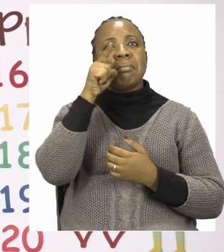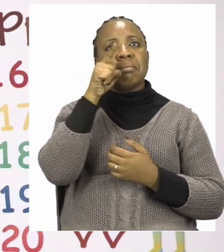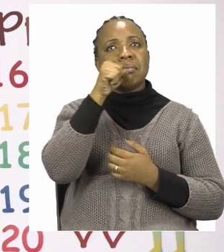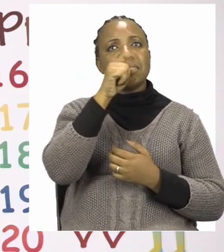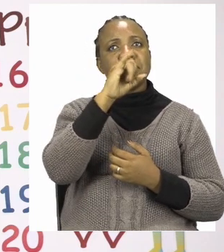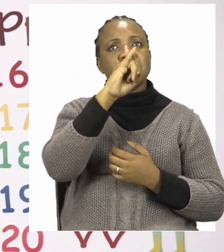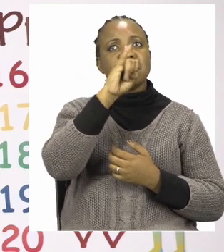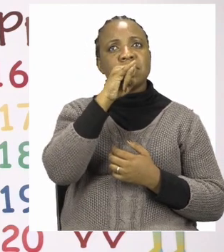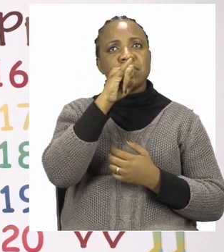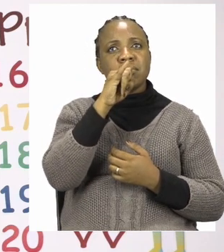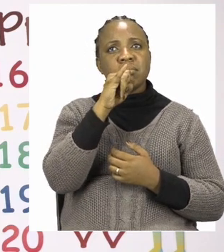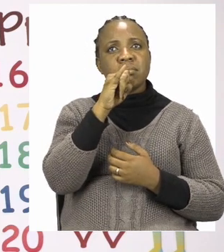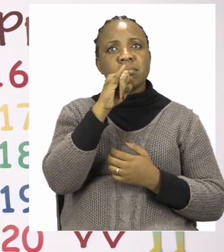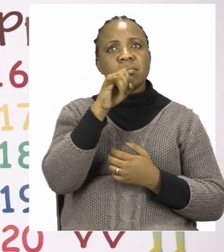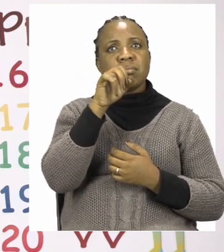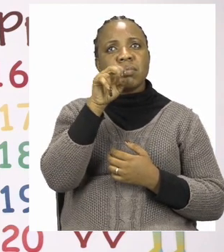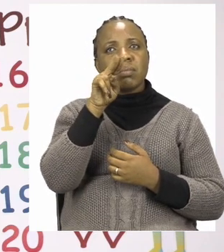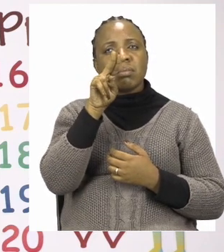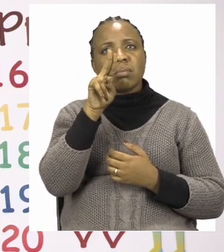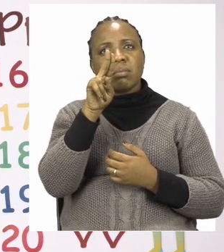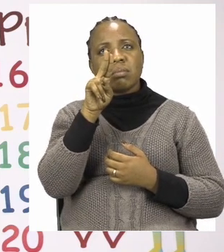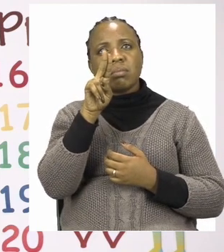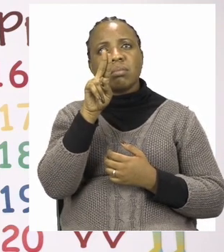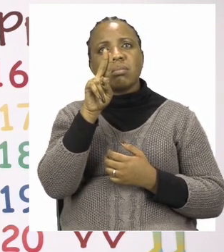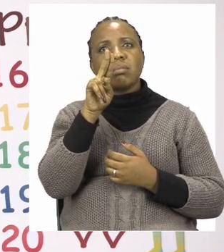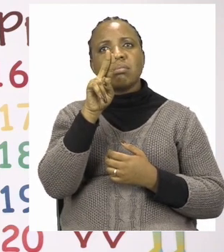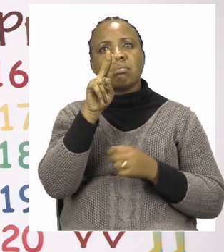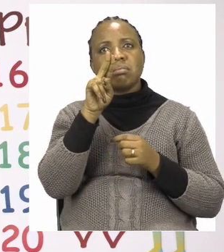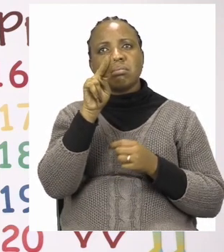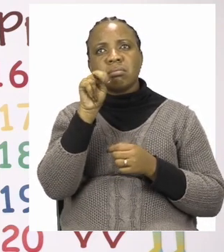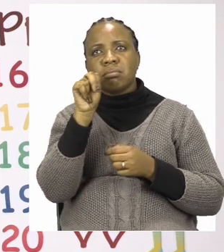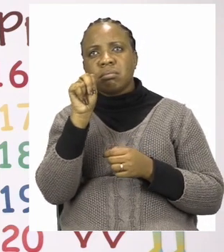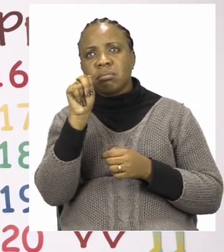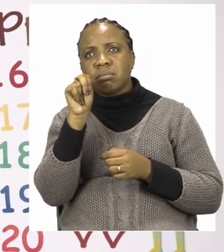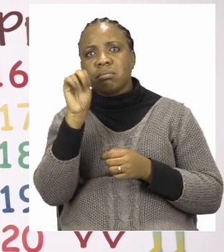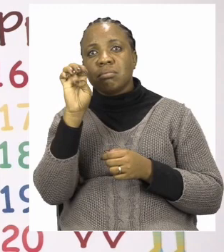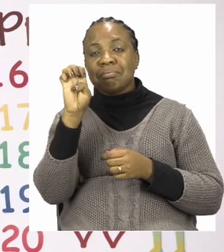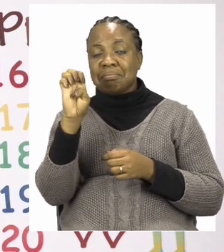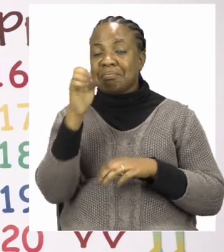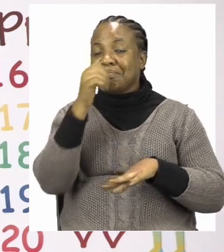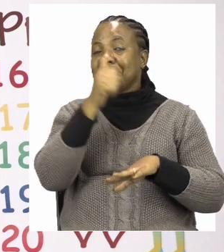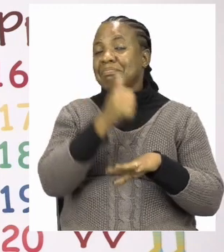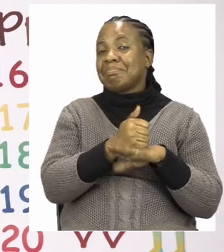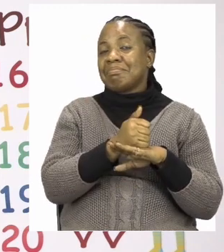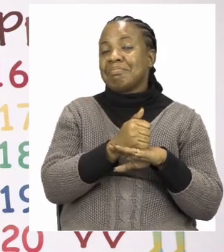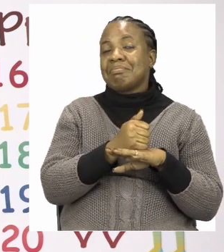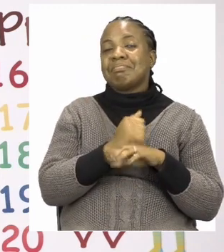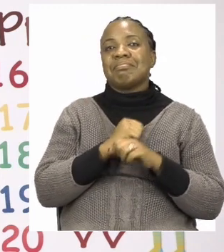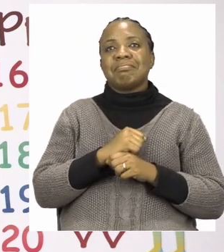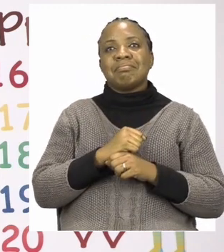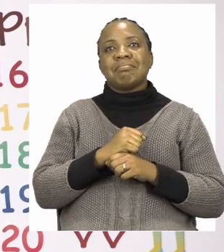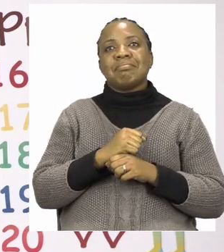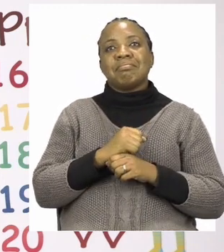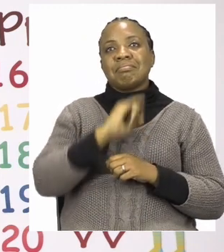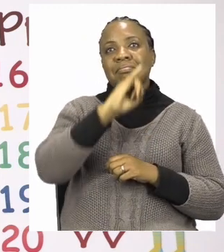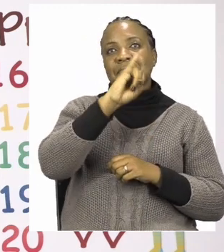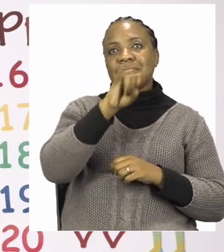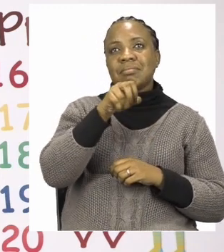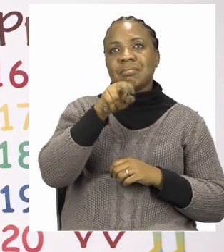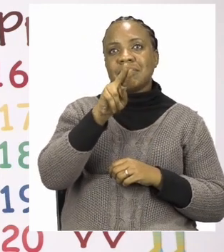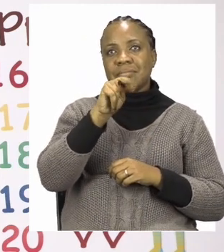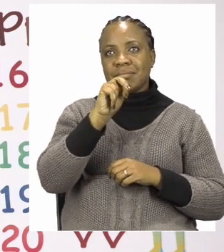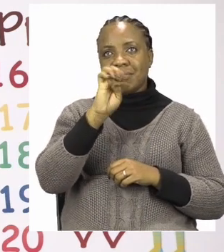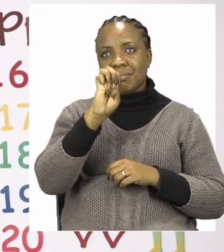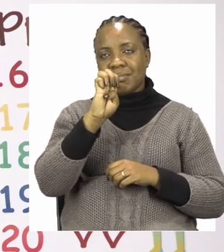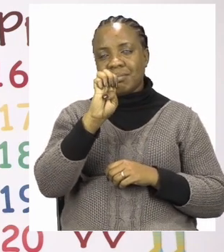a J here, a U, an N, and an E. So I have spelled the word